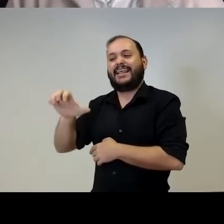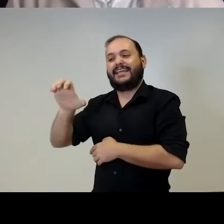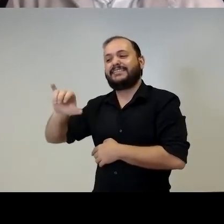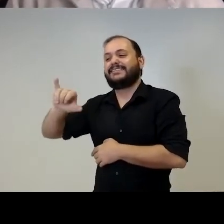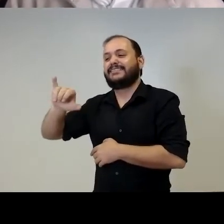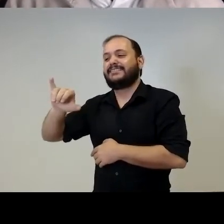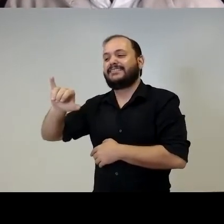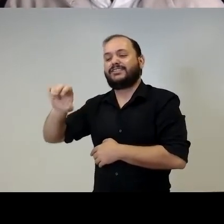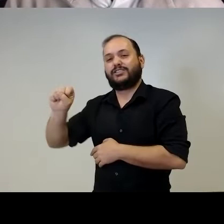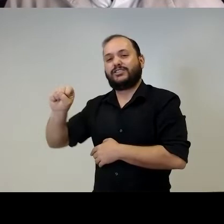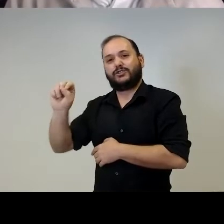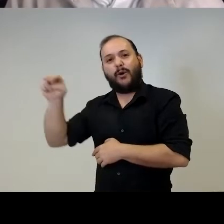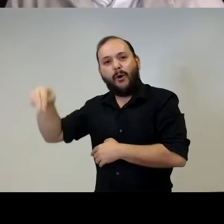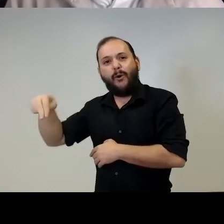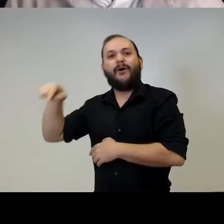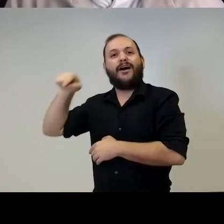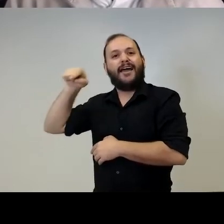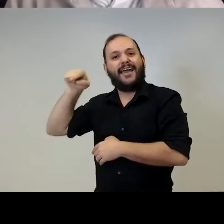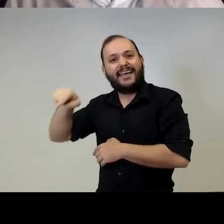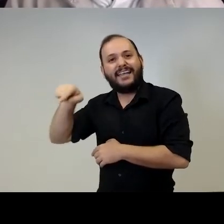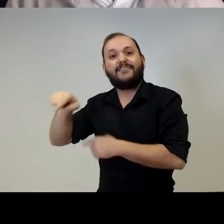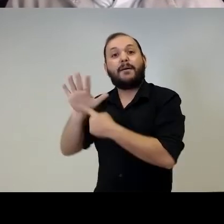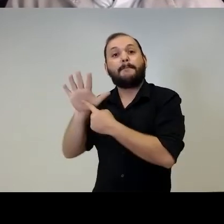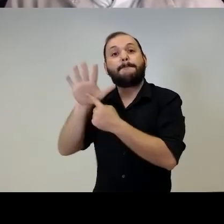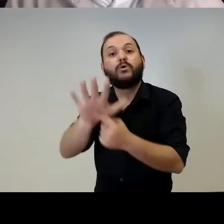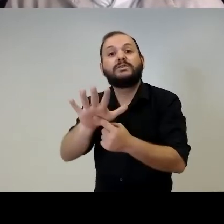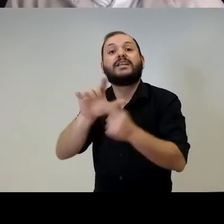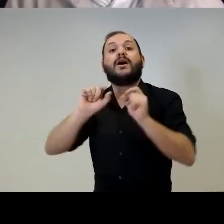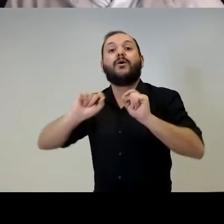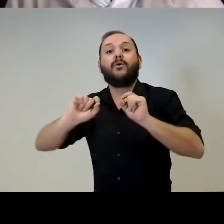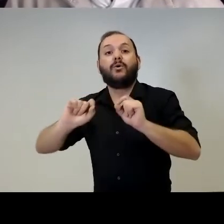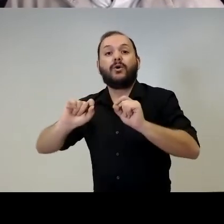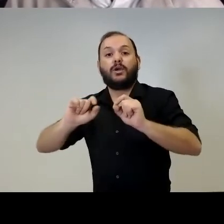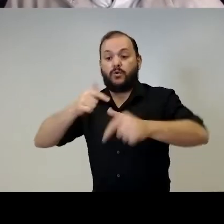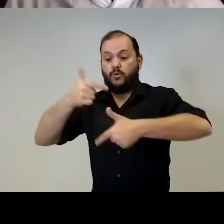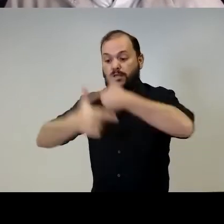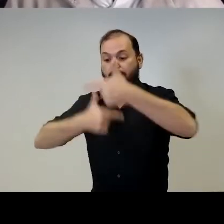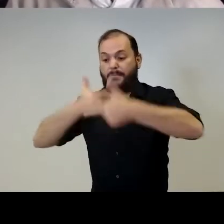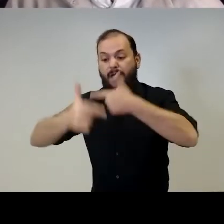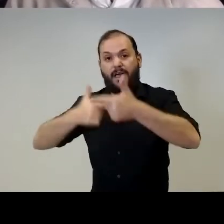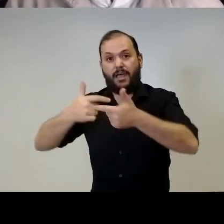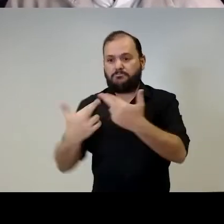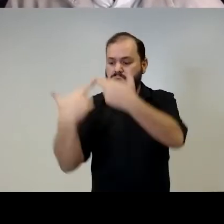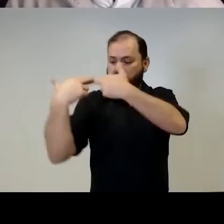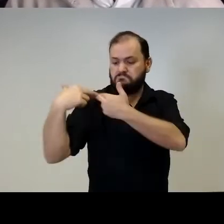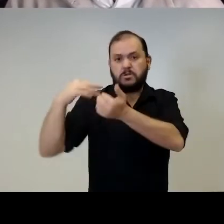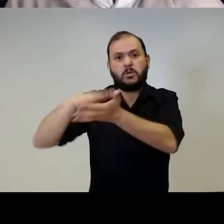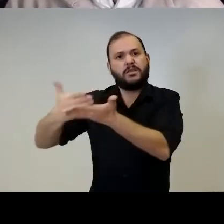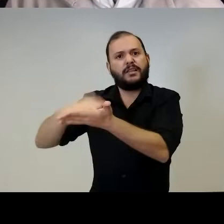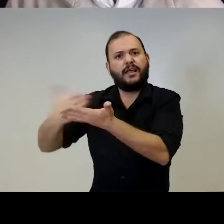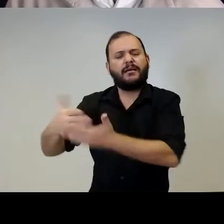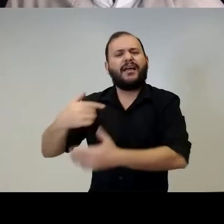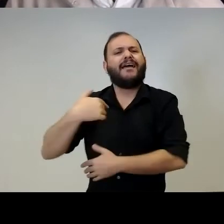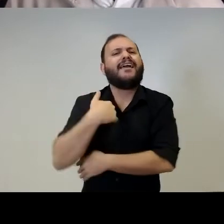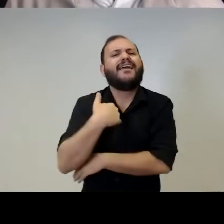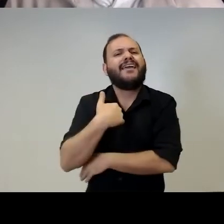on the role of interpreters. And it got me thinking. I never thought about it as a conference